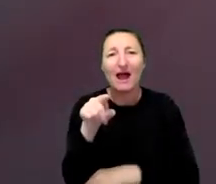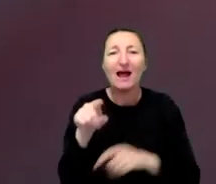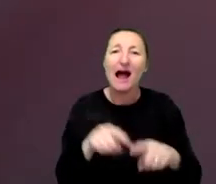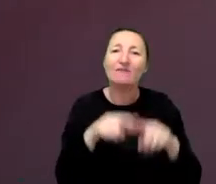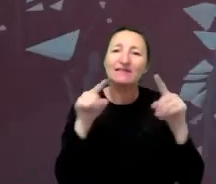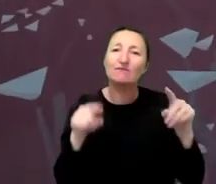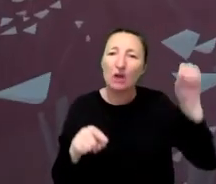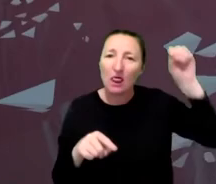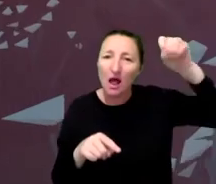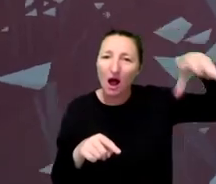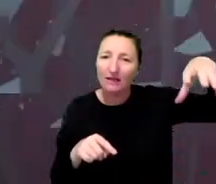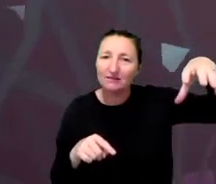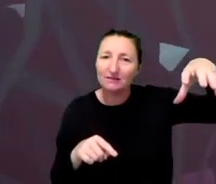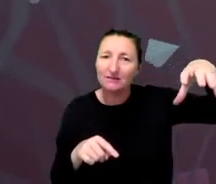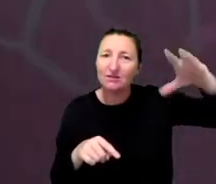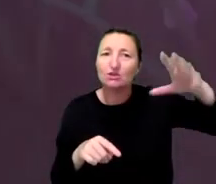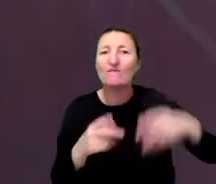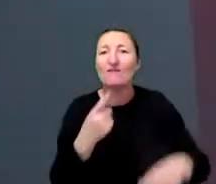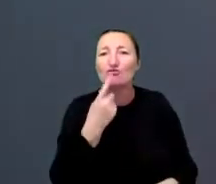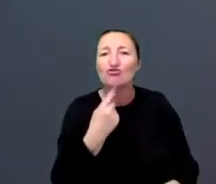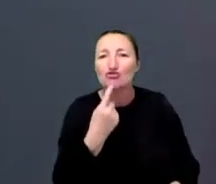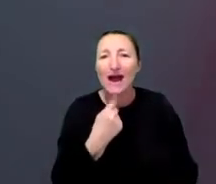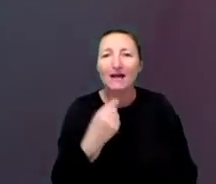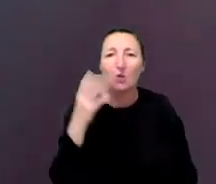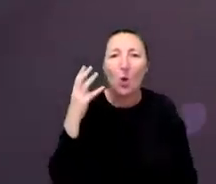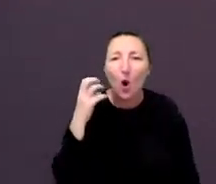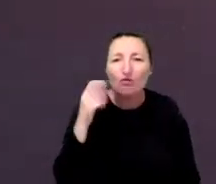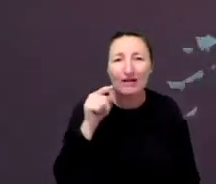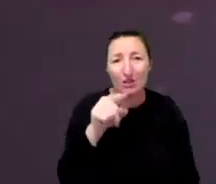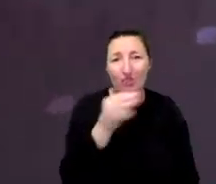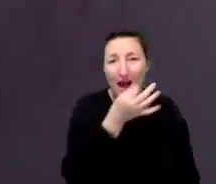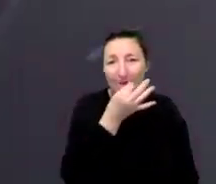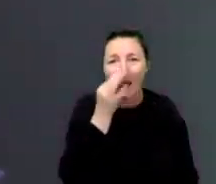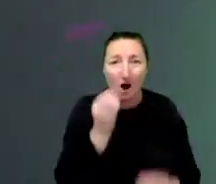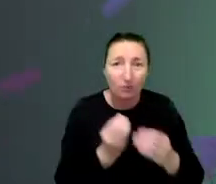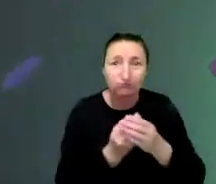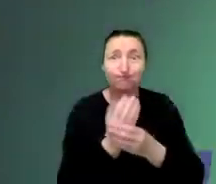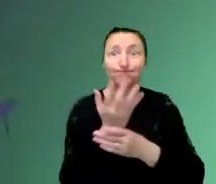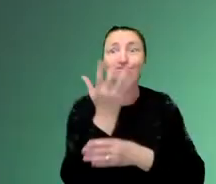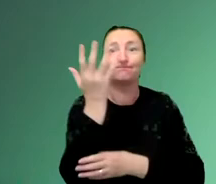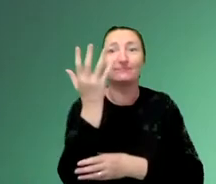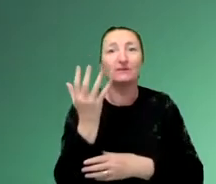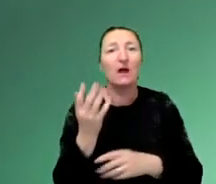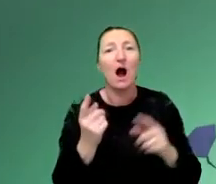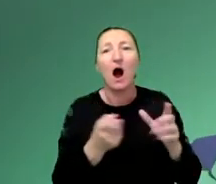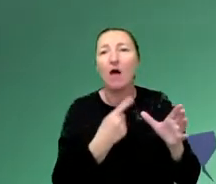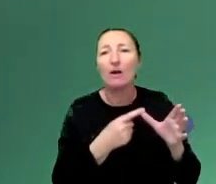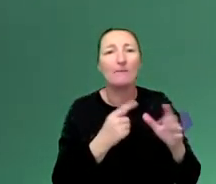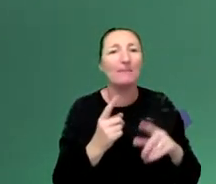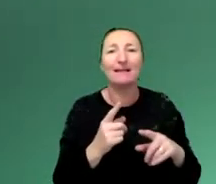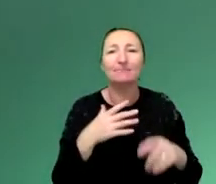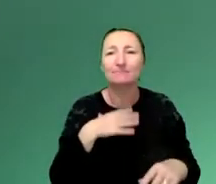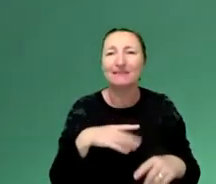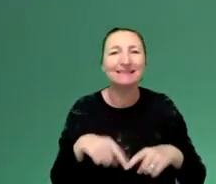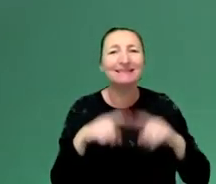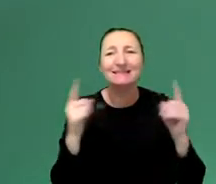really well with this more reddish orange light. Others require, well, actually, I don't think